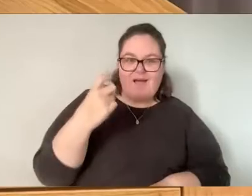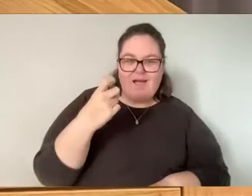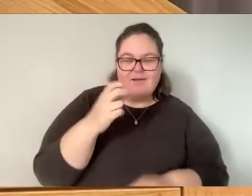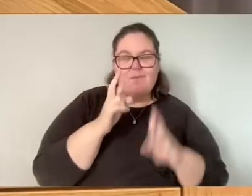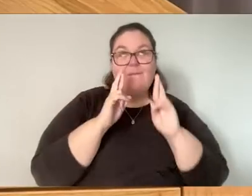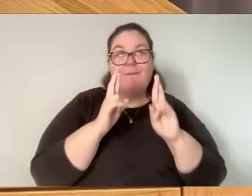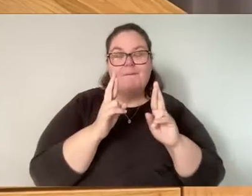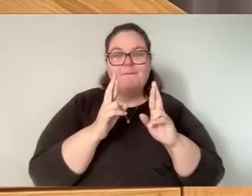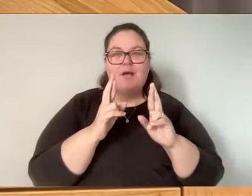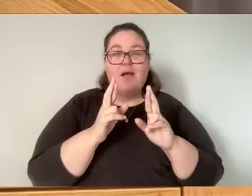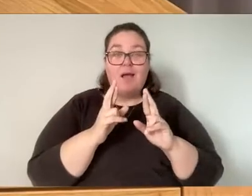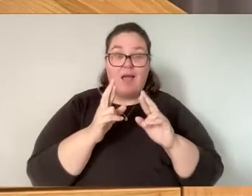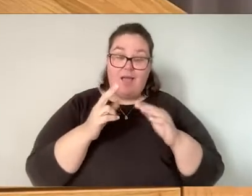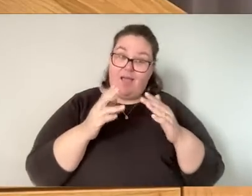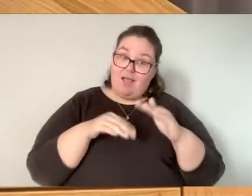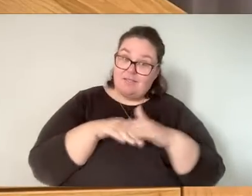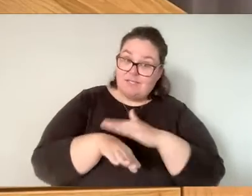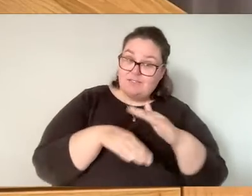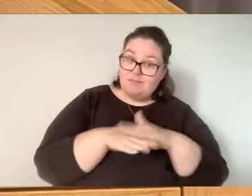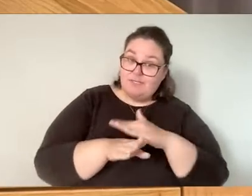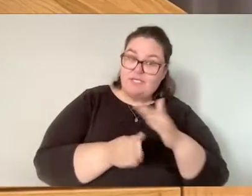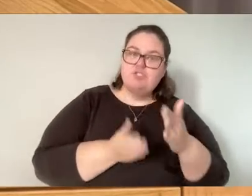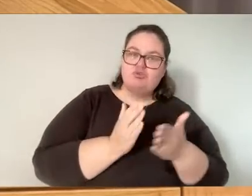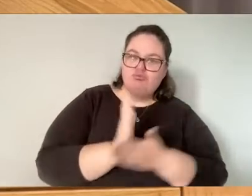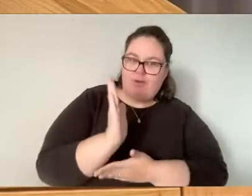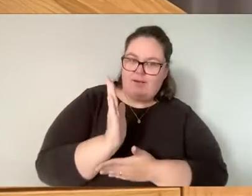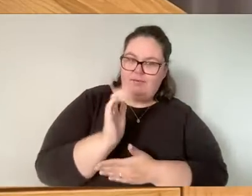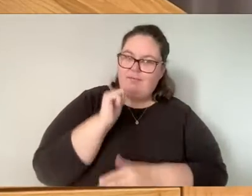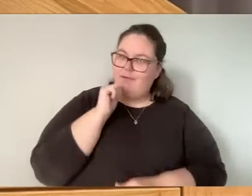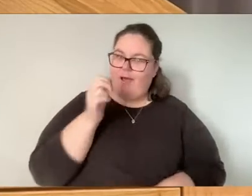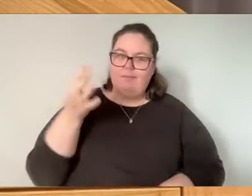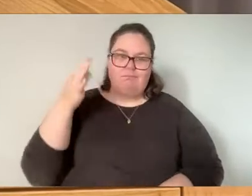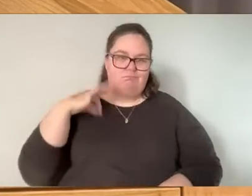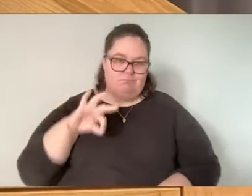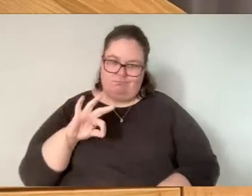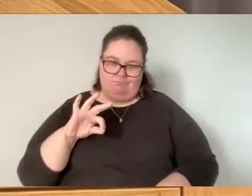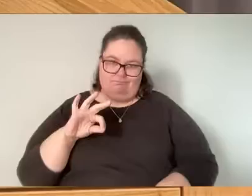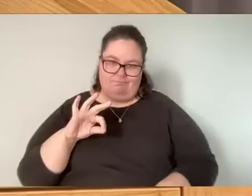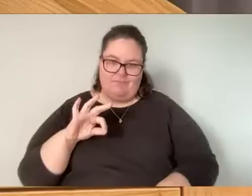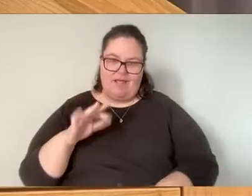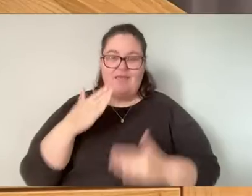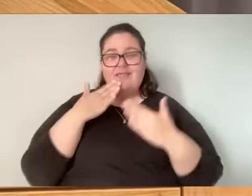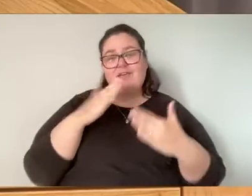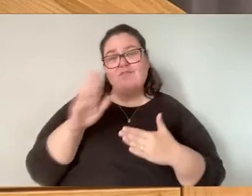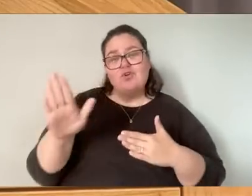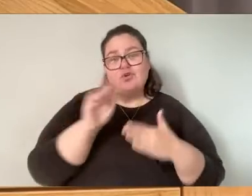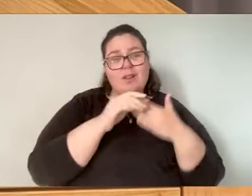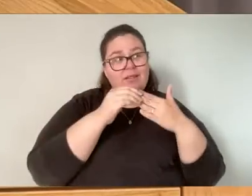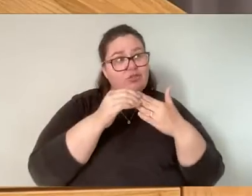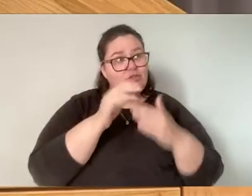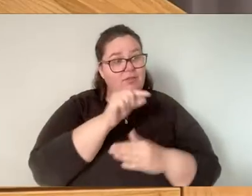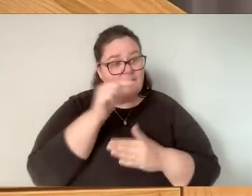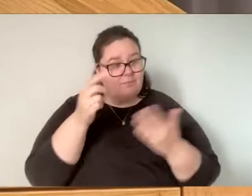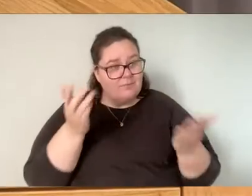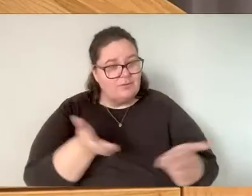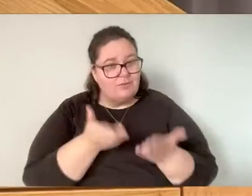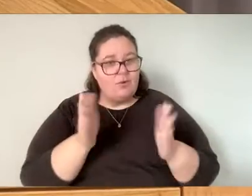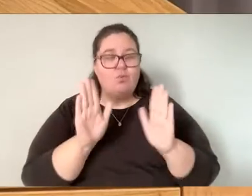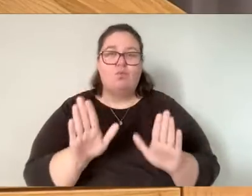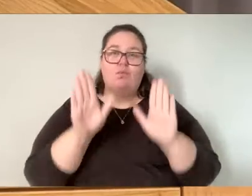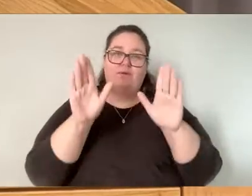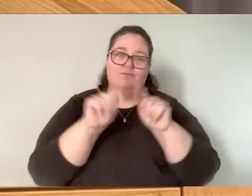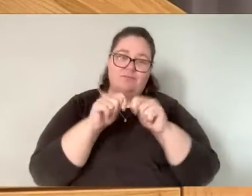not a privilege. Thank you, Minister, and the Accessibility Office for your leadership. We have a fantastic team leading